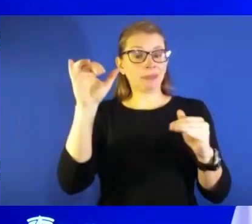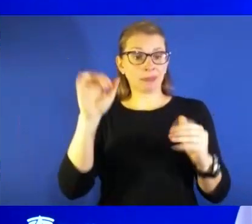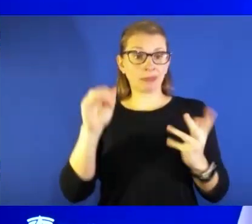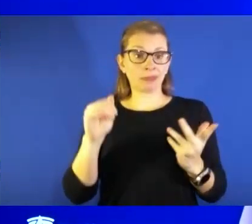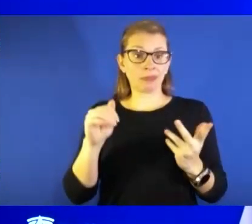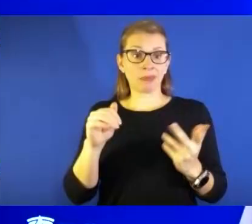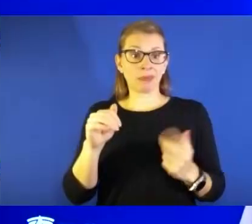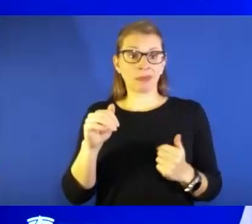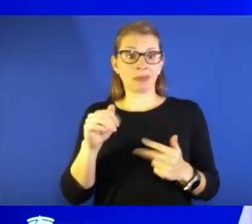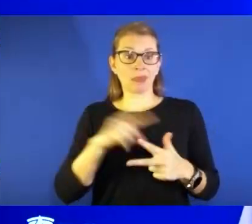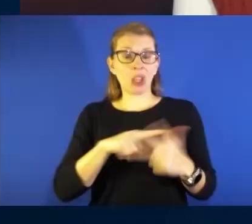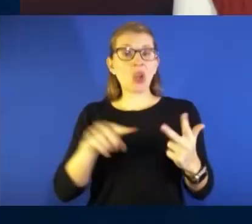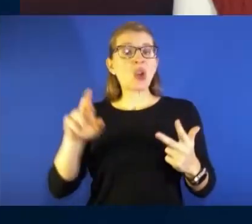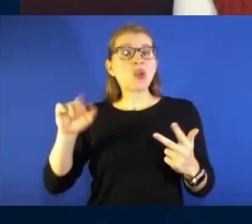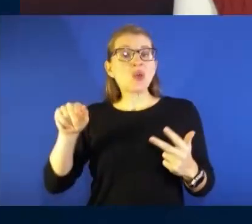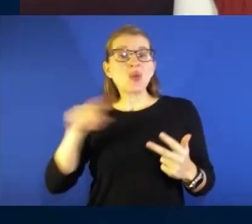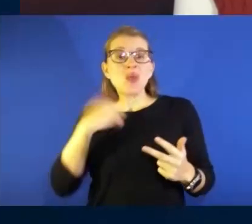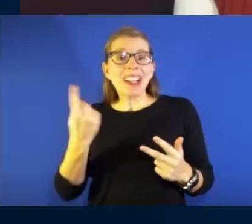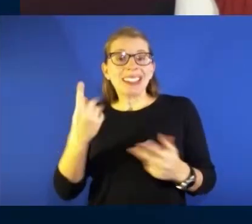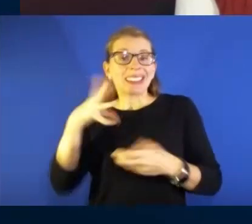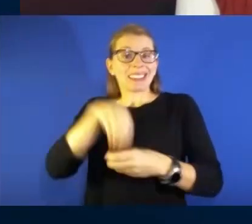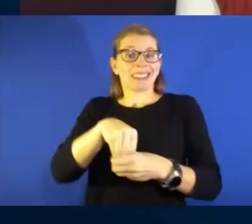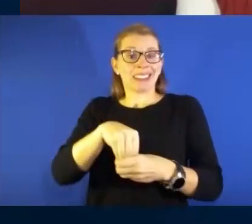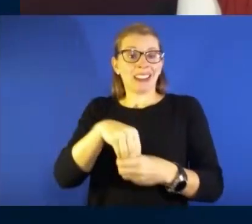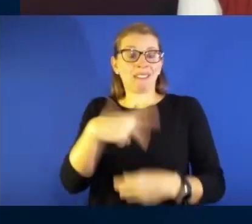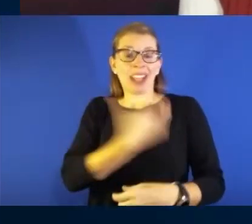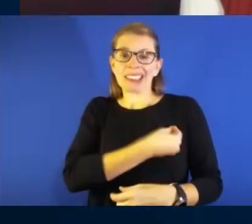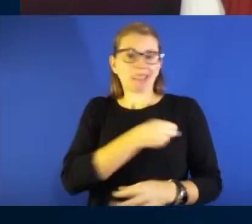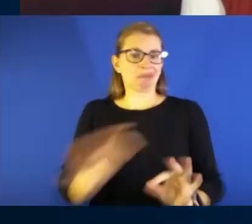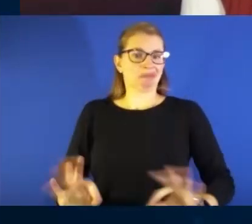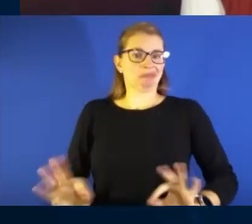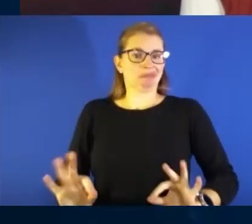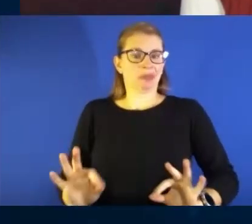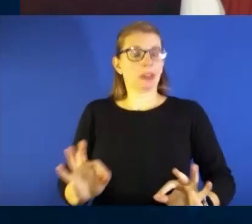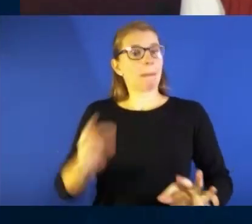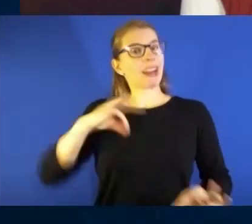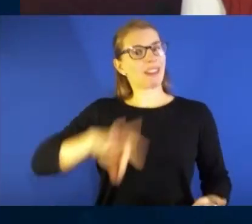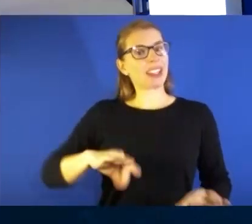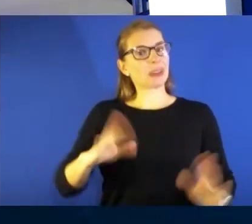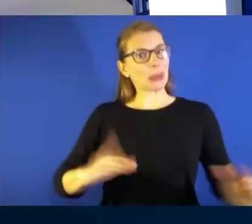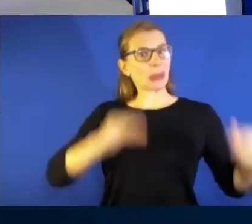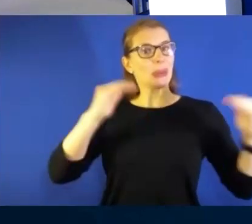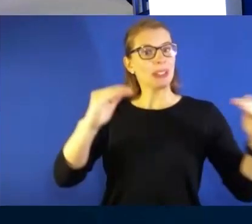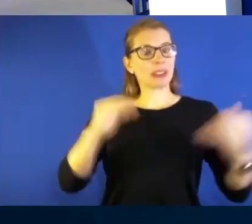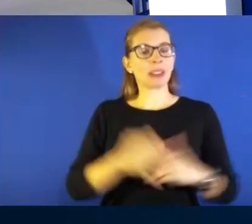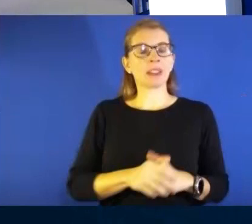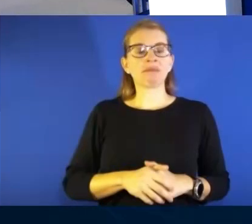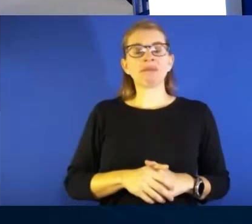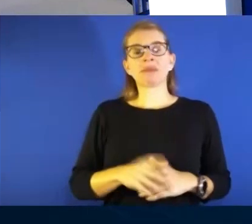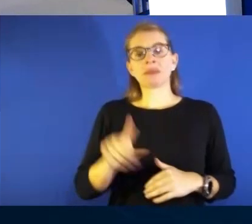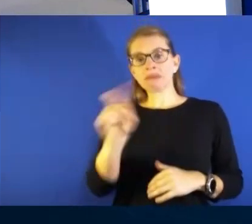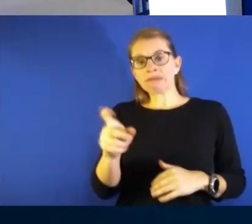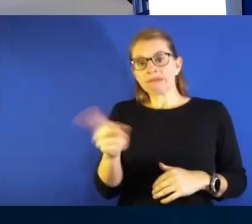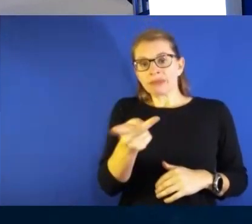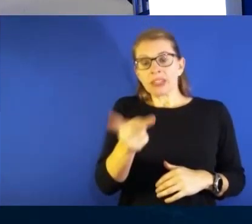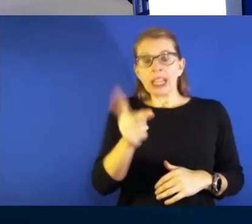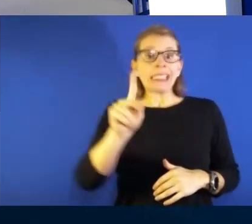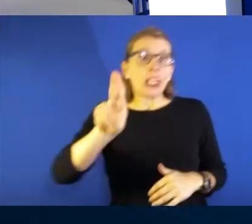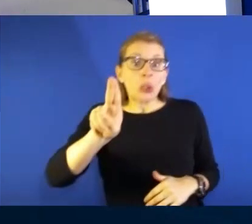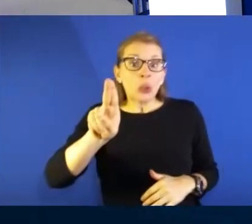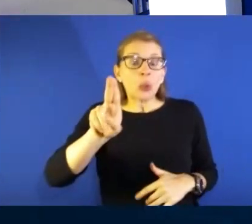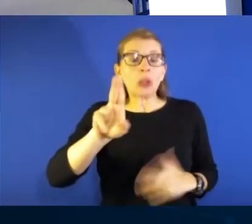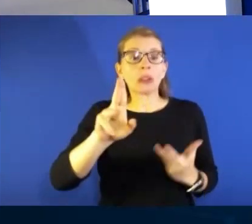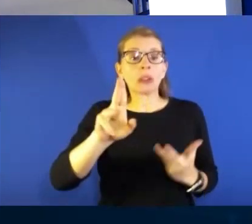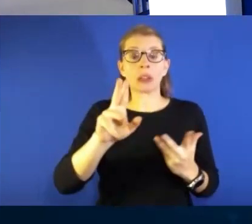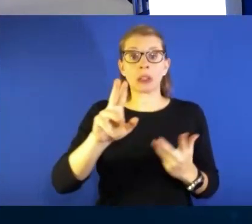vaccines provide. Gotcha. And either for you or Amanda here, or is KU, are you guys going to start doing